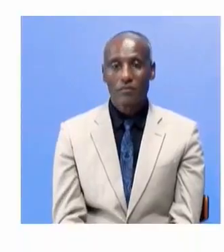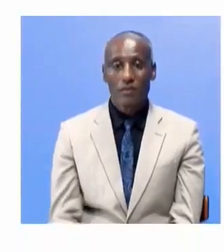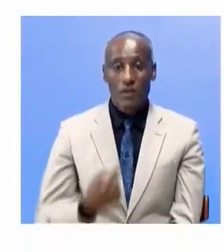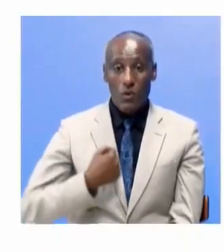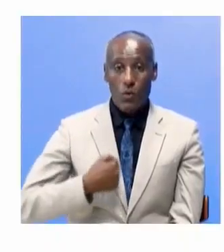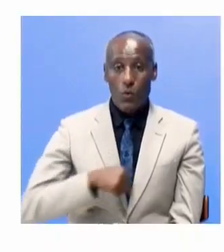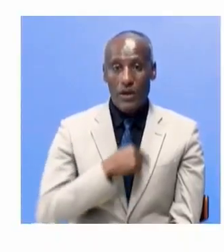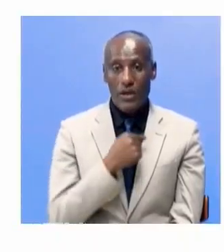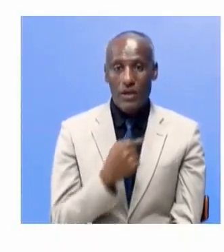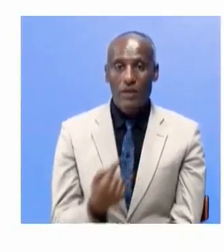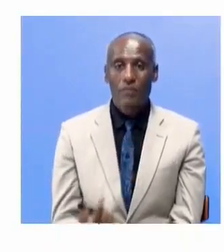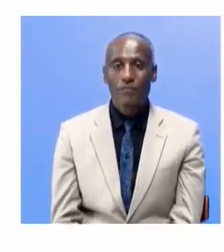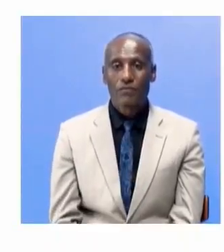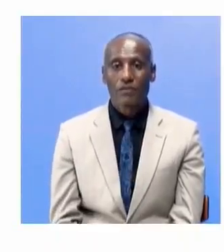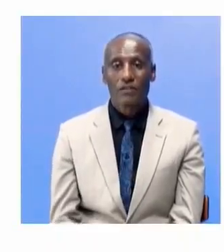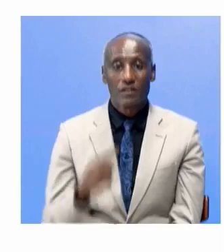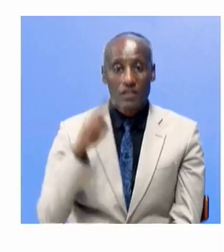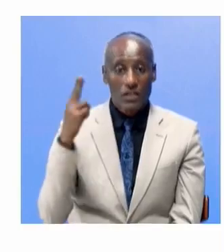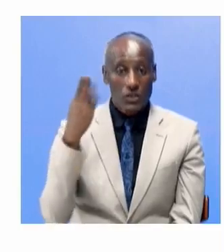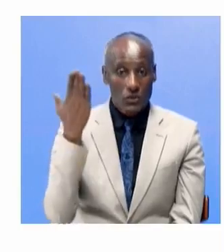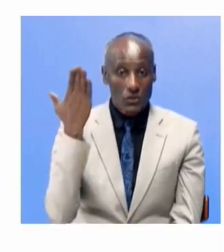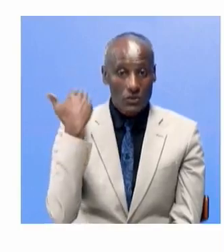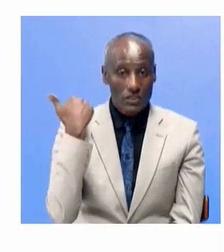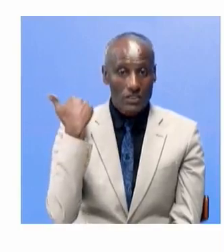We used